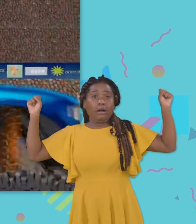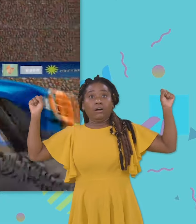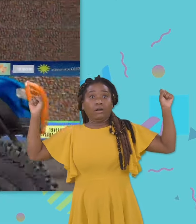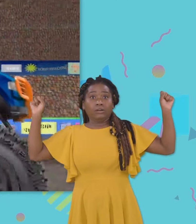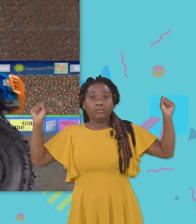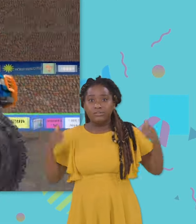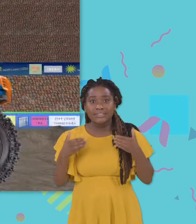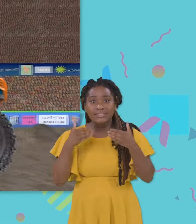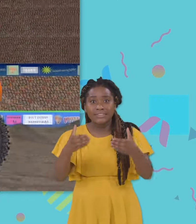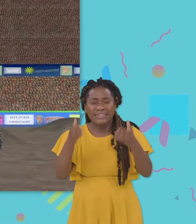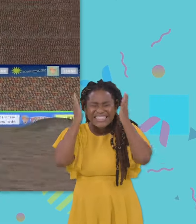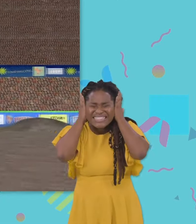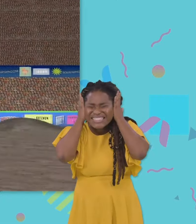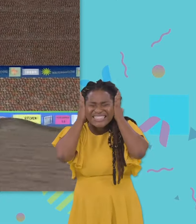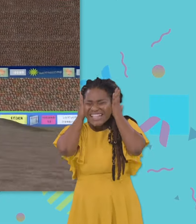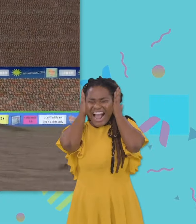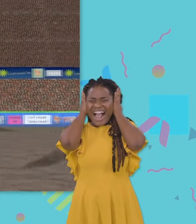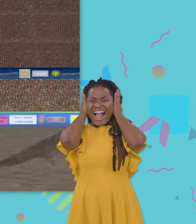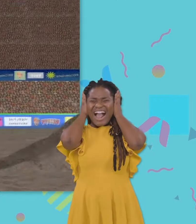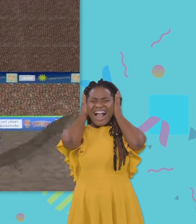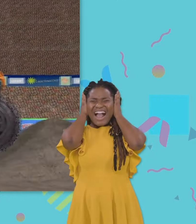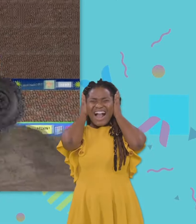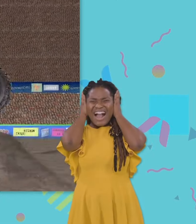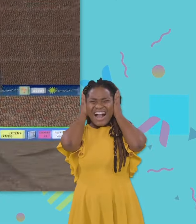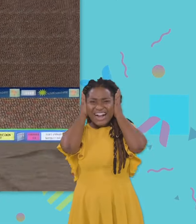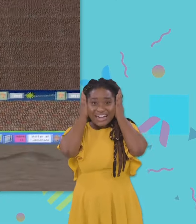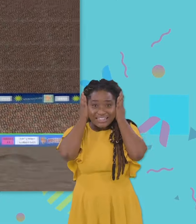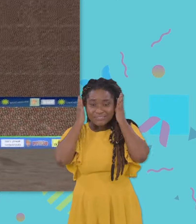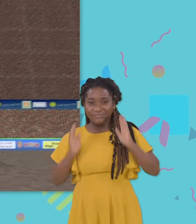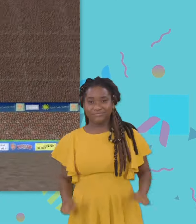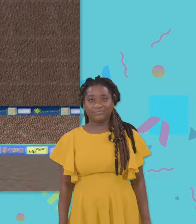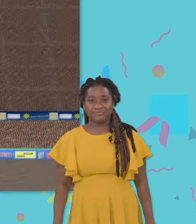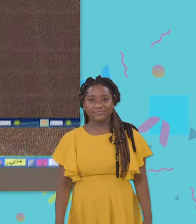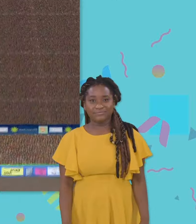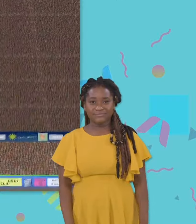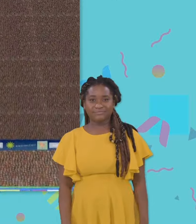loud? Better cover your ears.